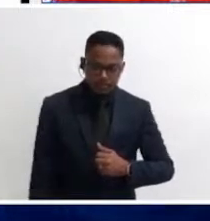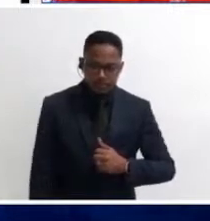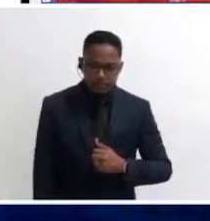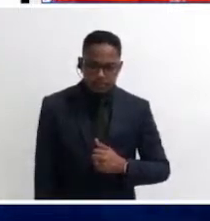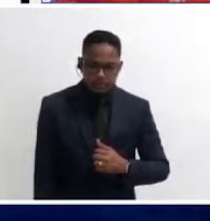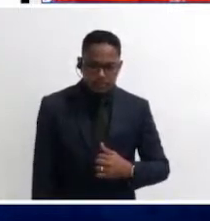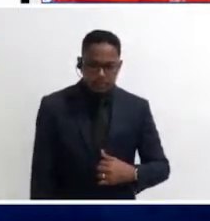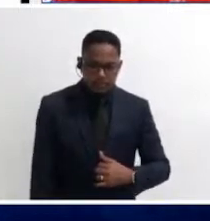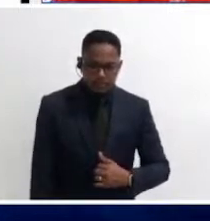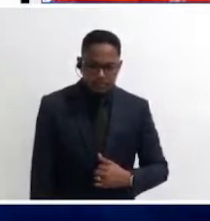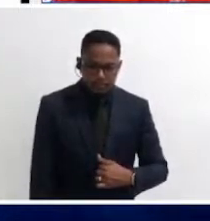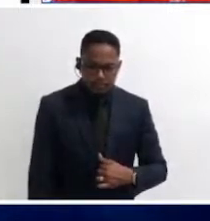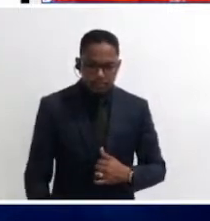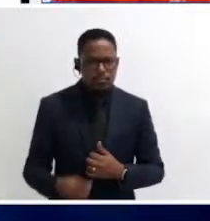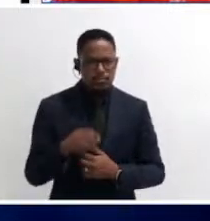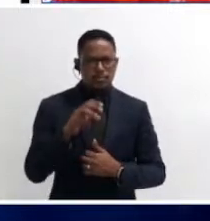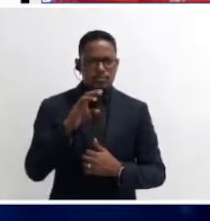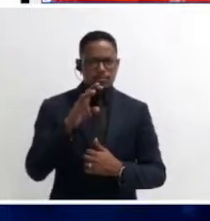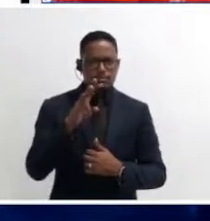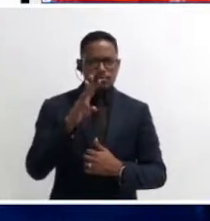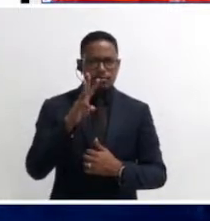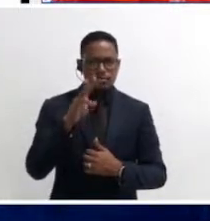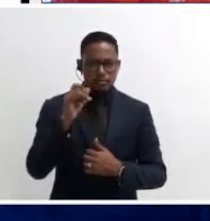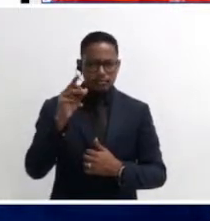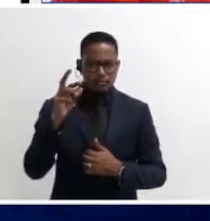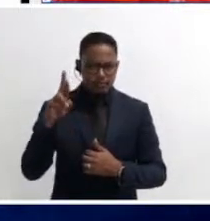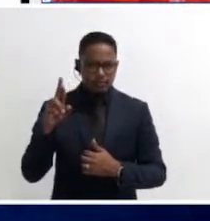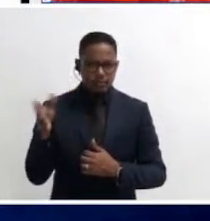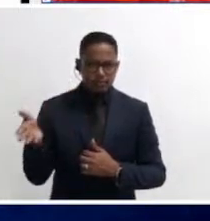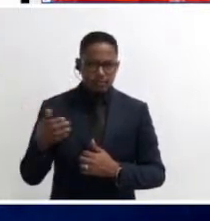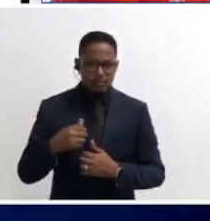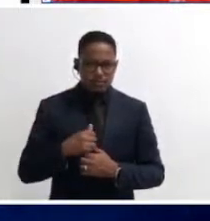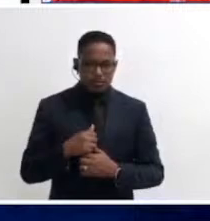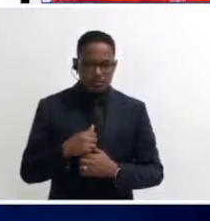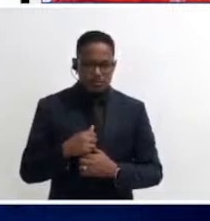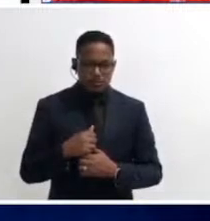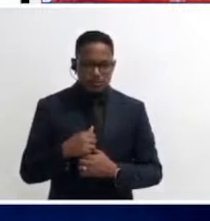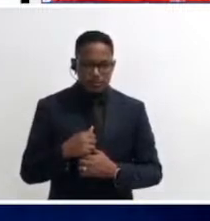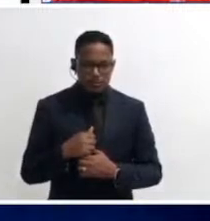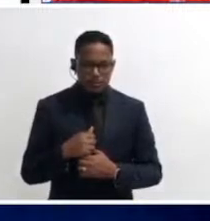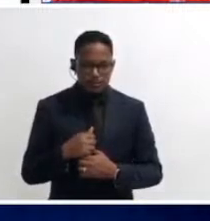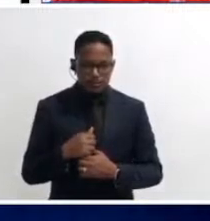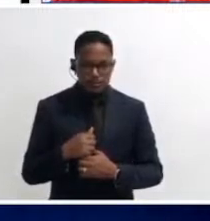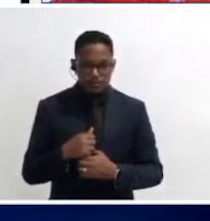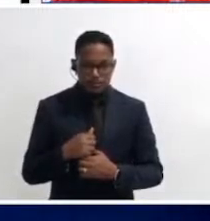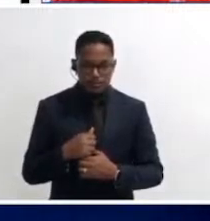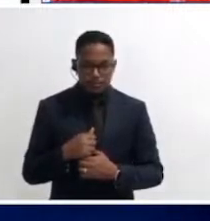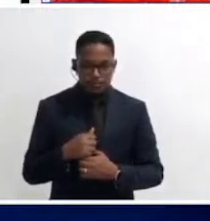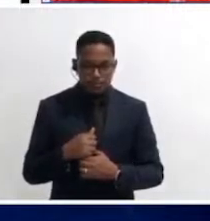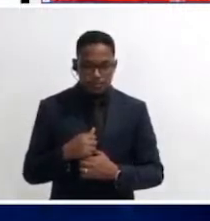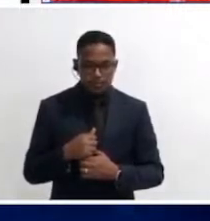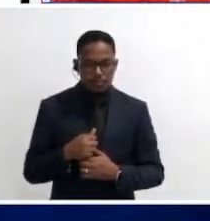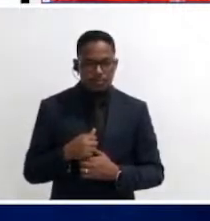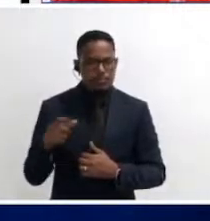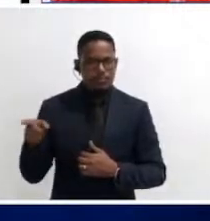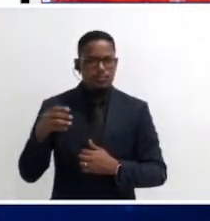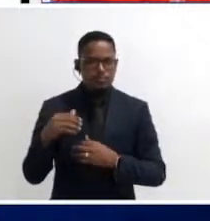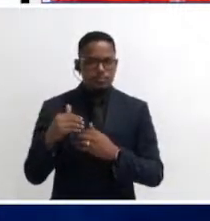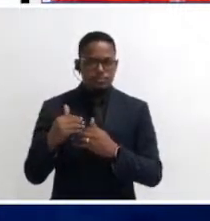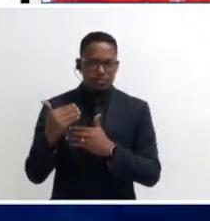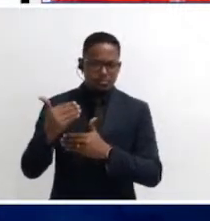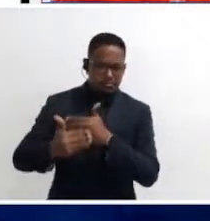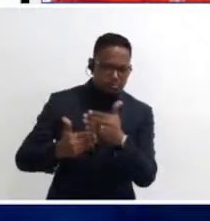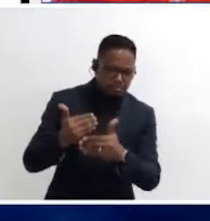so thinning has become quite a standard operation. You know, back when I started packaging, we never